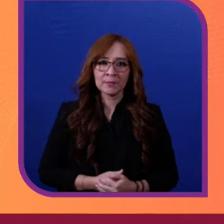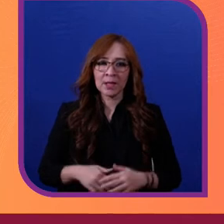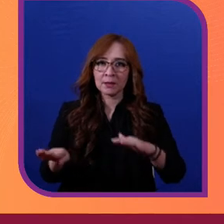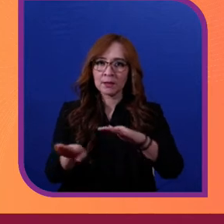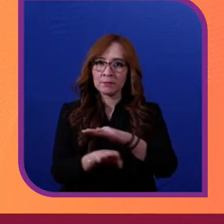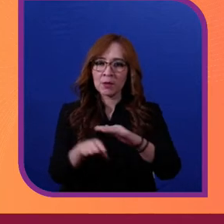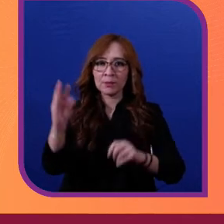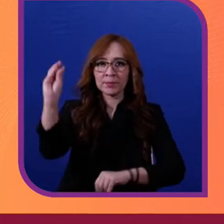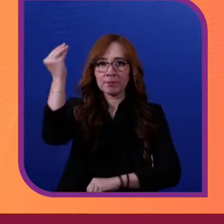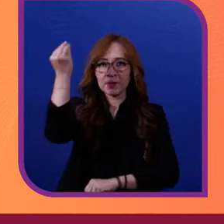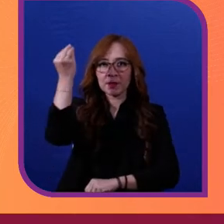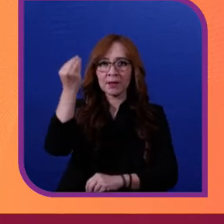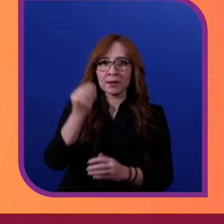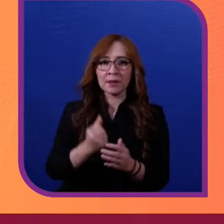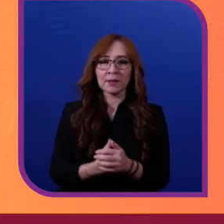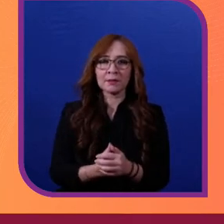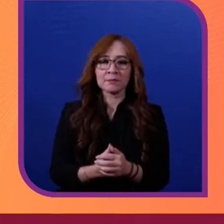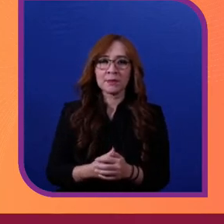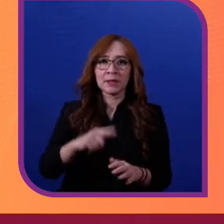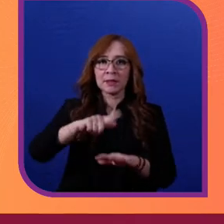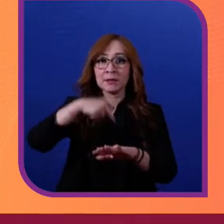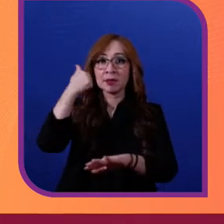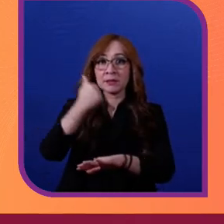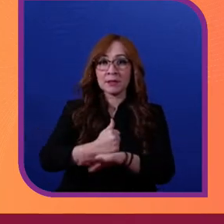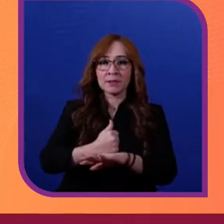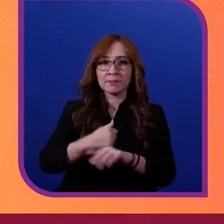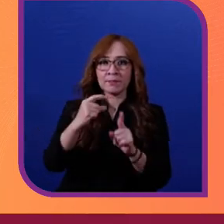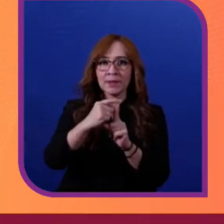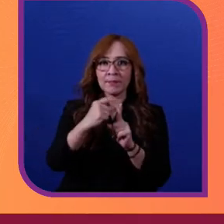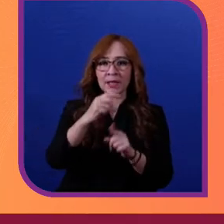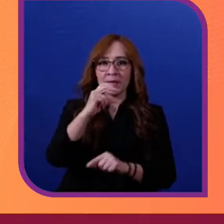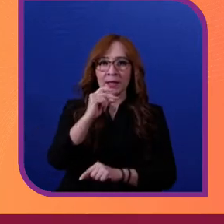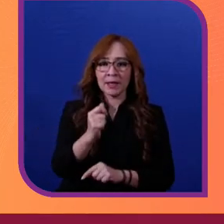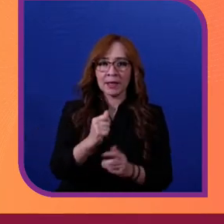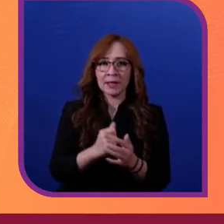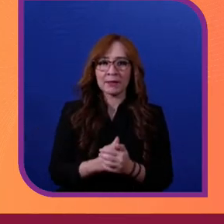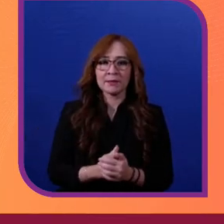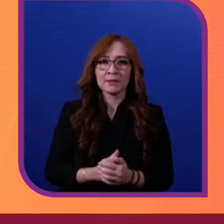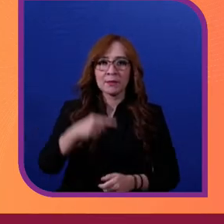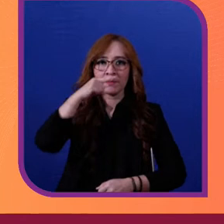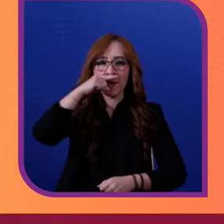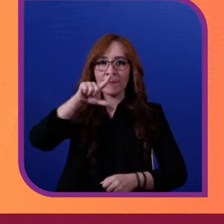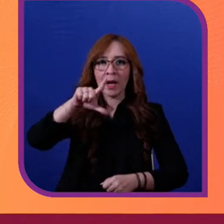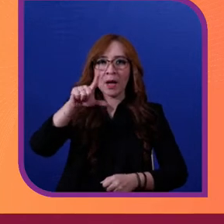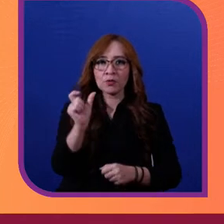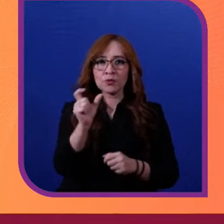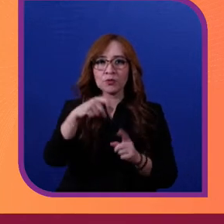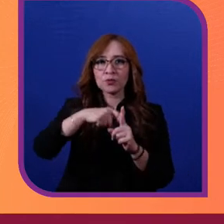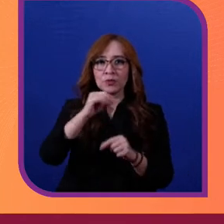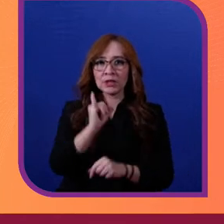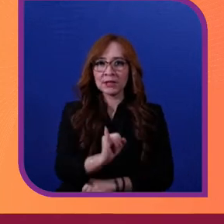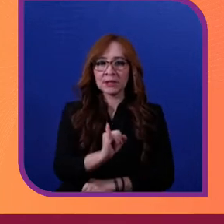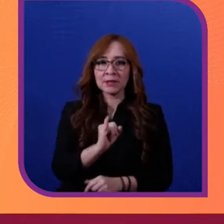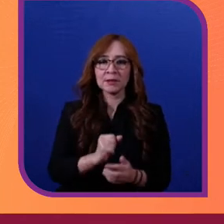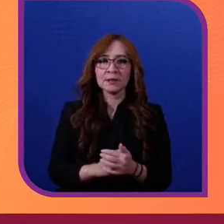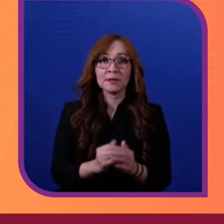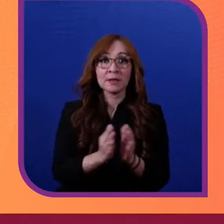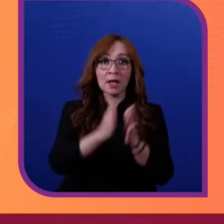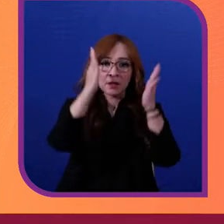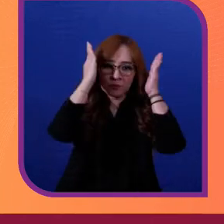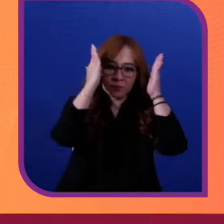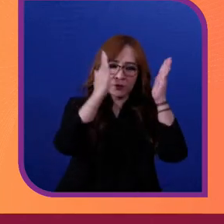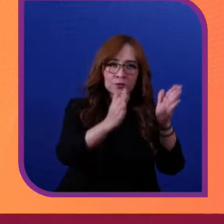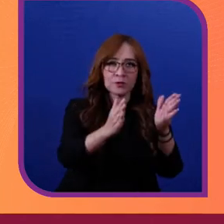Khan olshop Abram here Aa Ghost House spesies since early